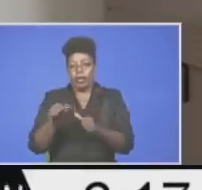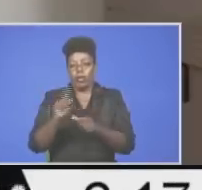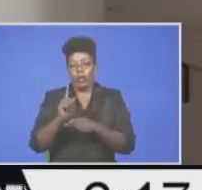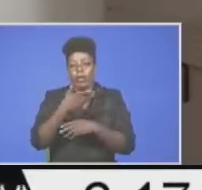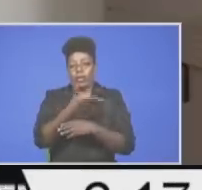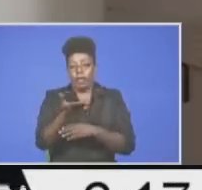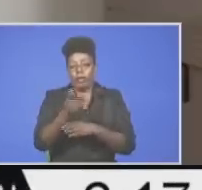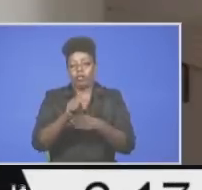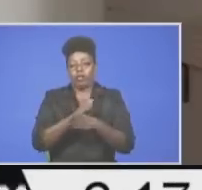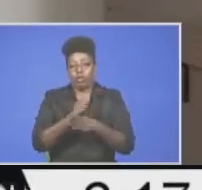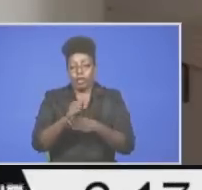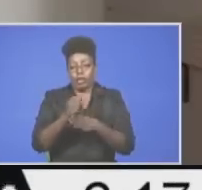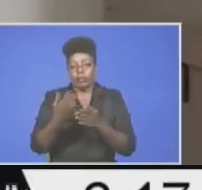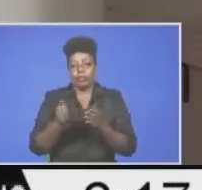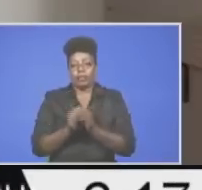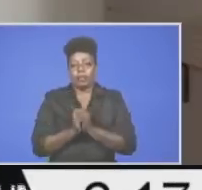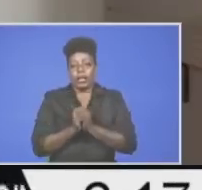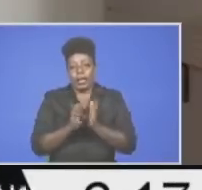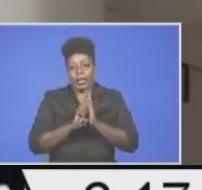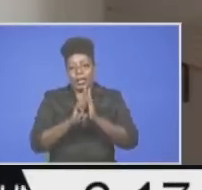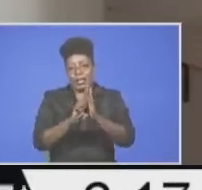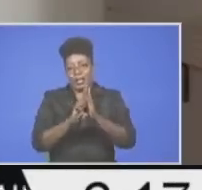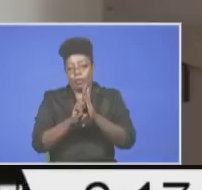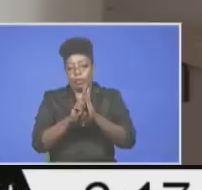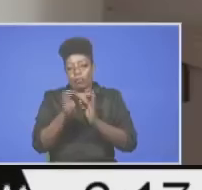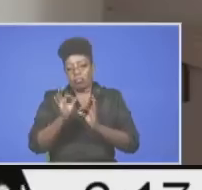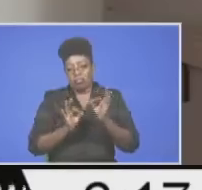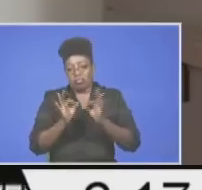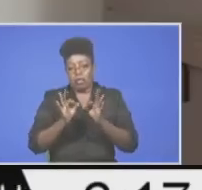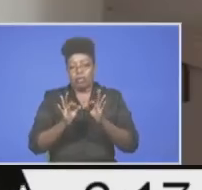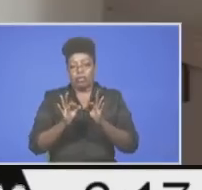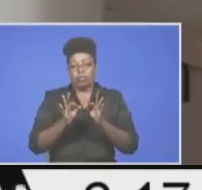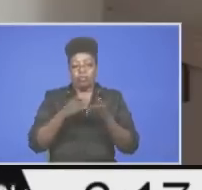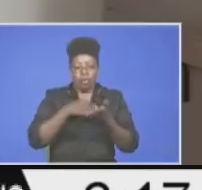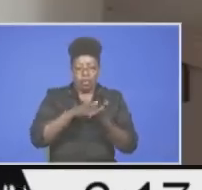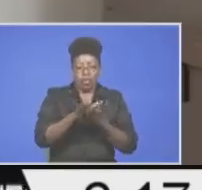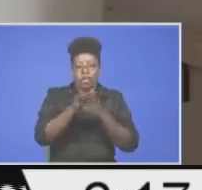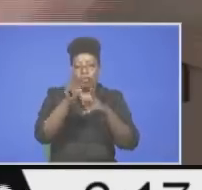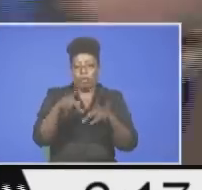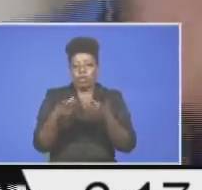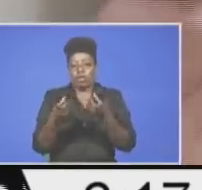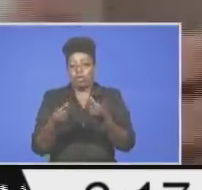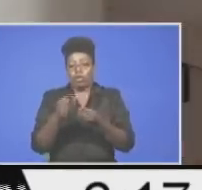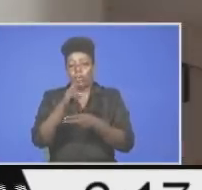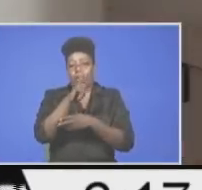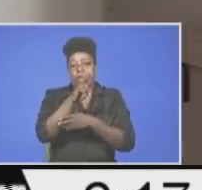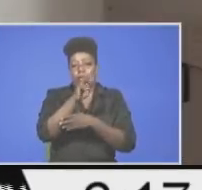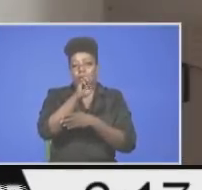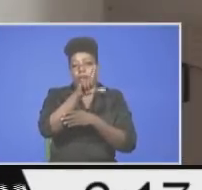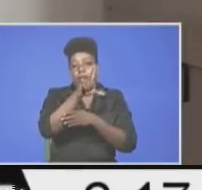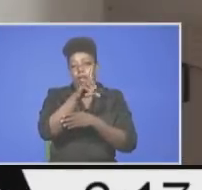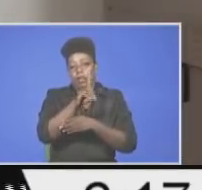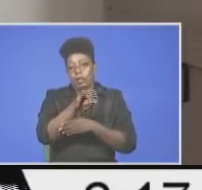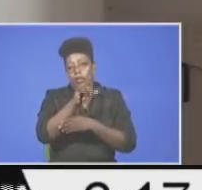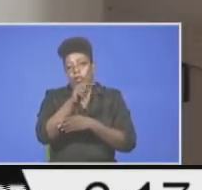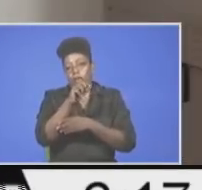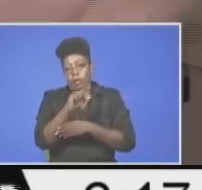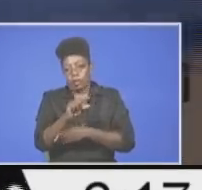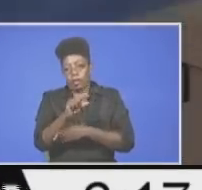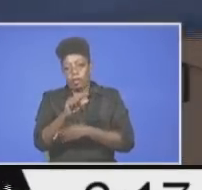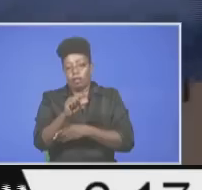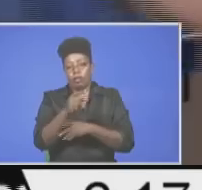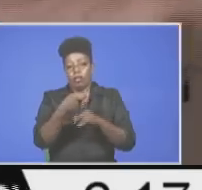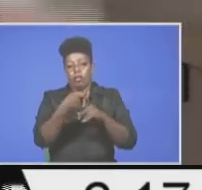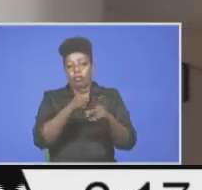something. For example, if we had to send persons to do welding and learn how to do welding from